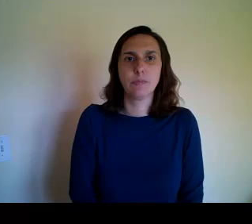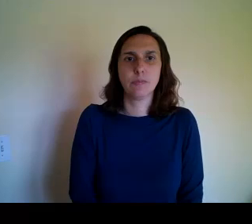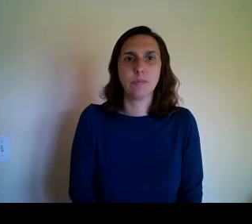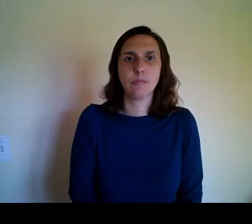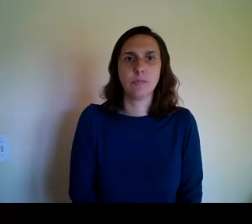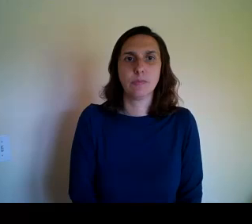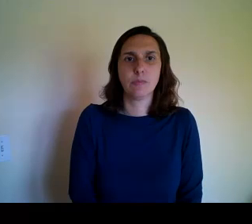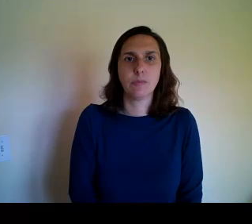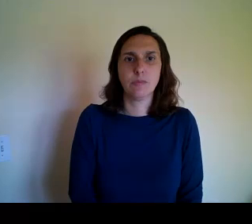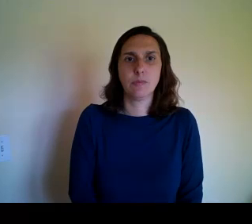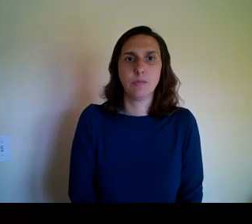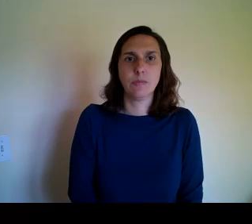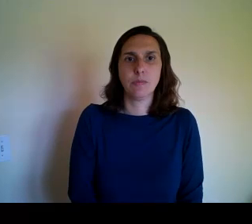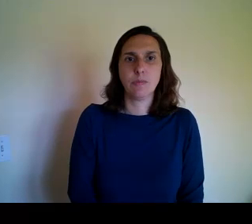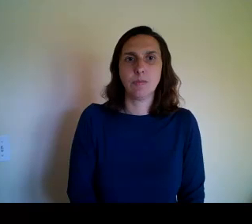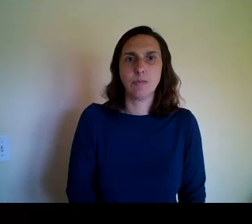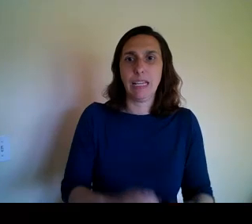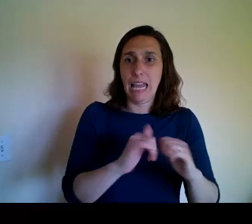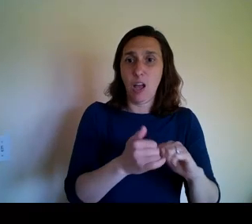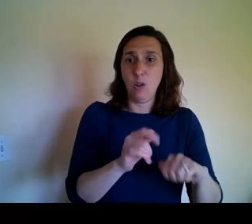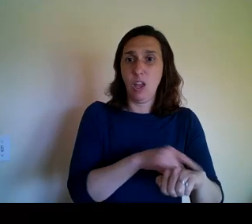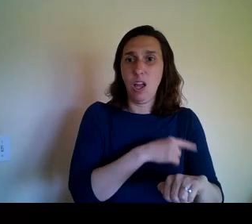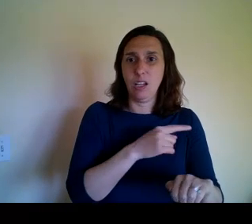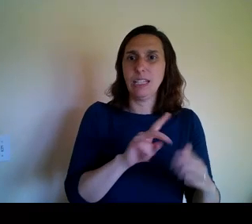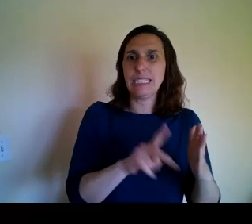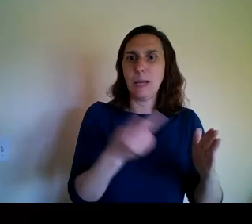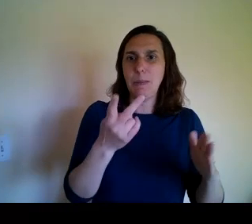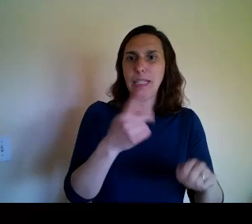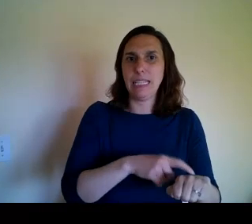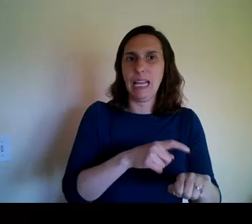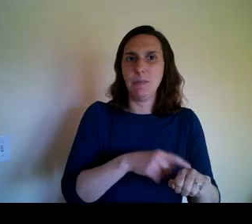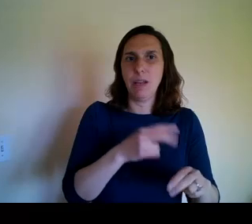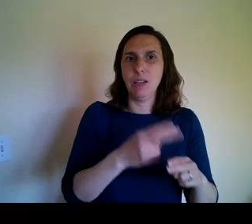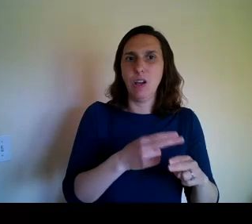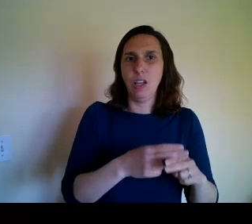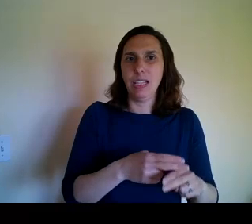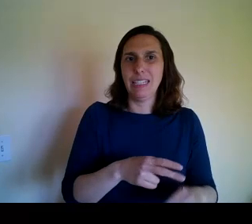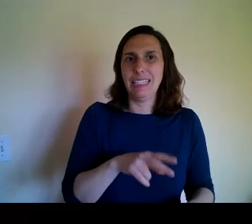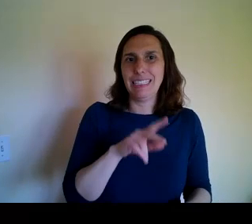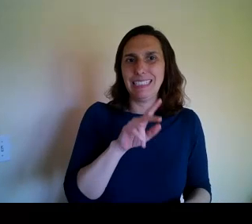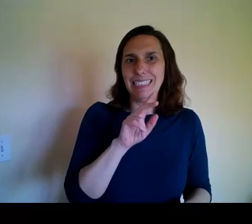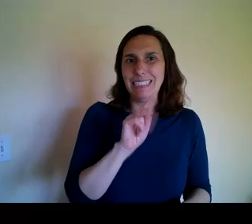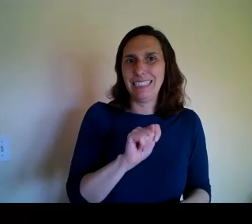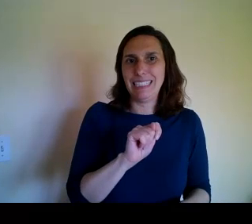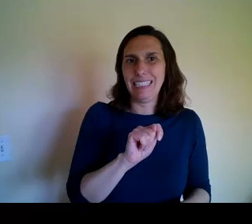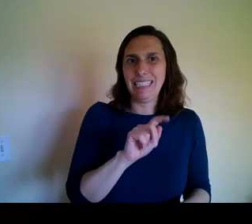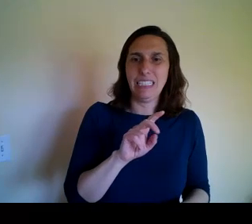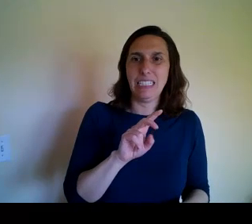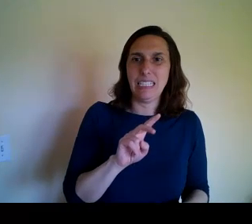And the length of time for that is the doubling time. So for right now, just call it T double. It's a doubling